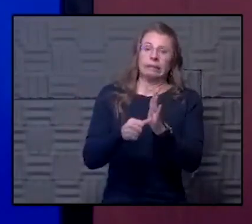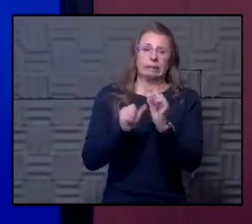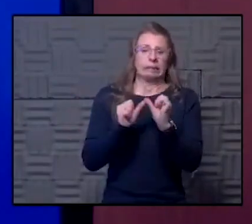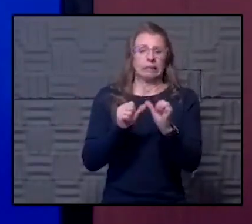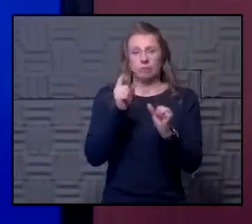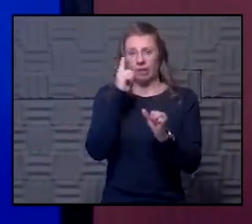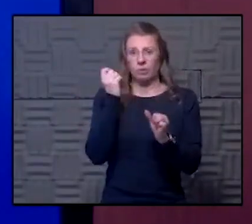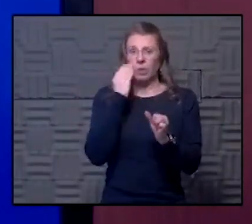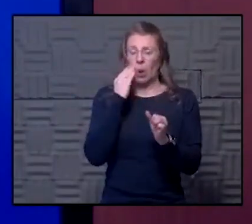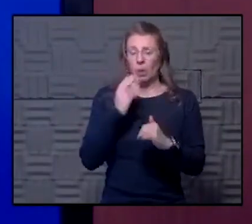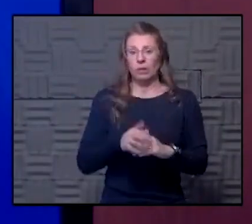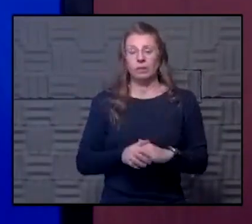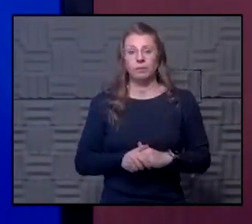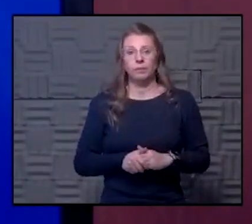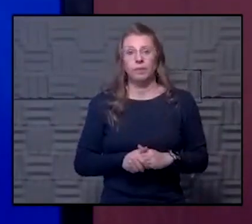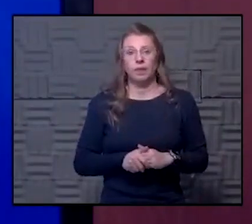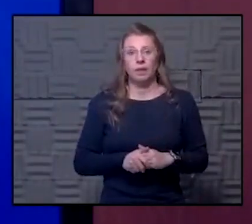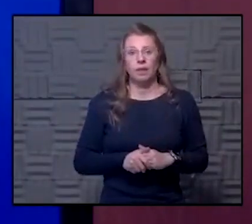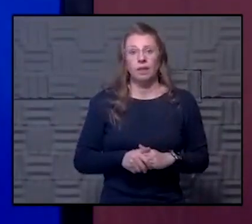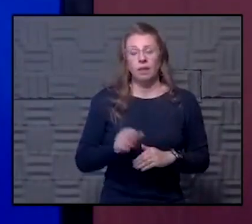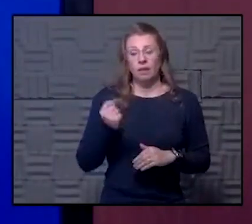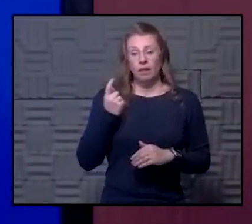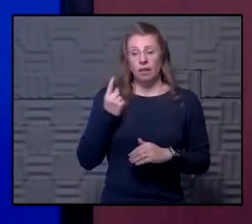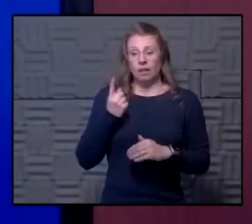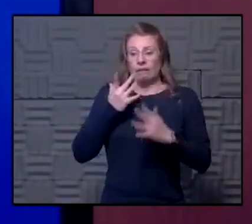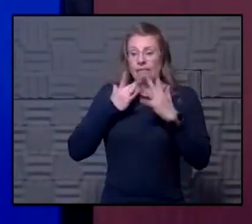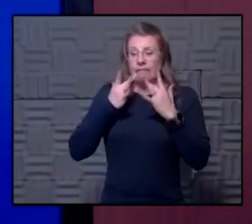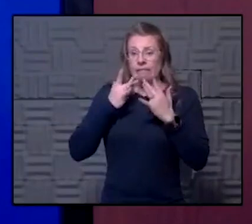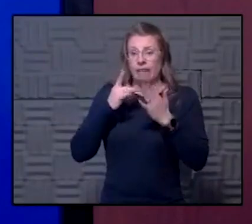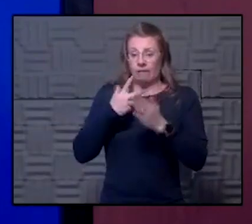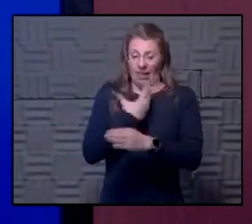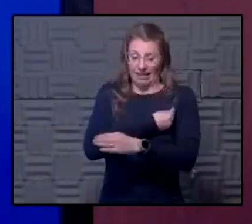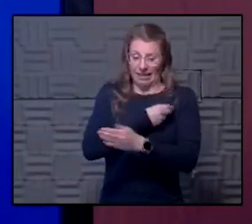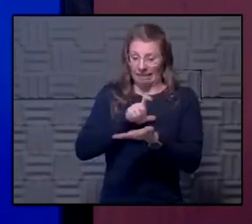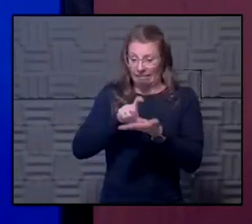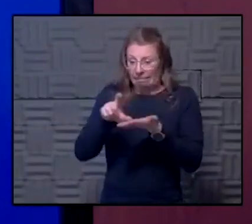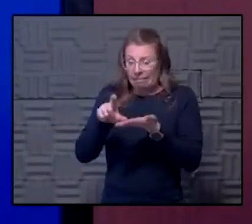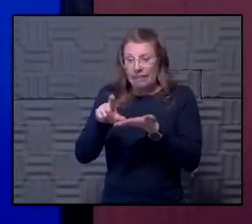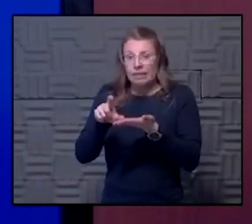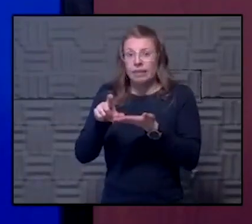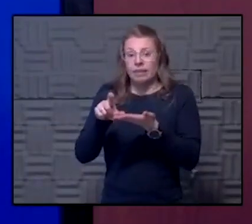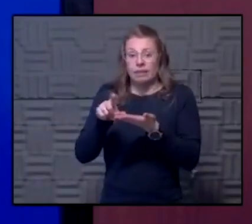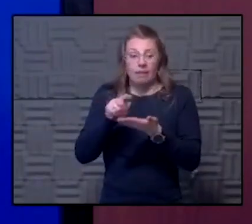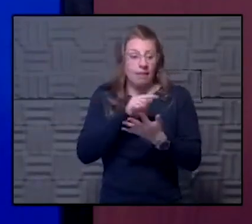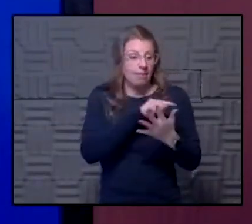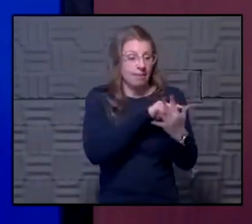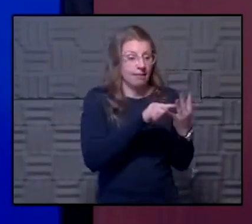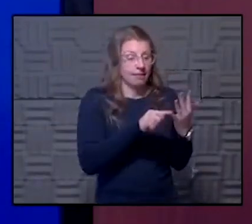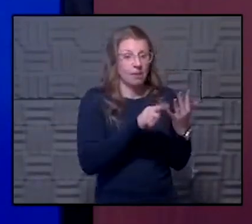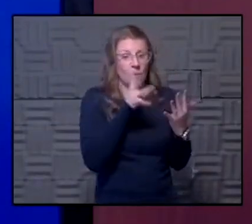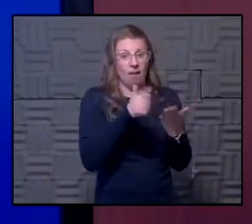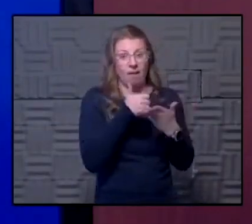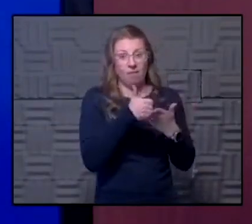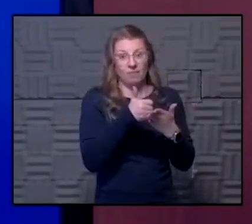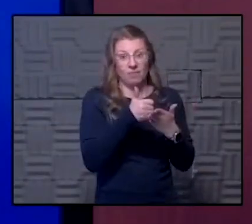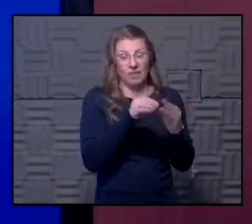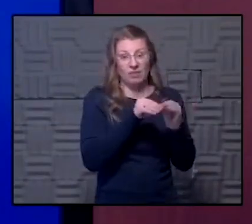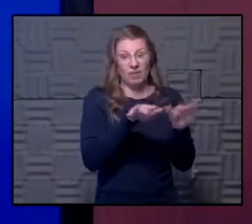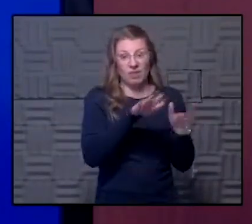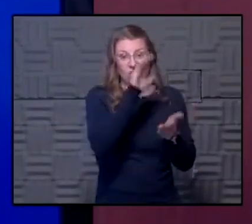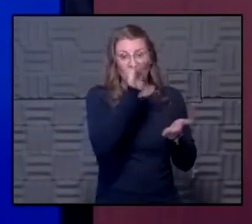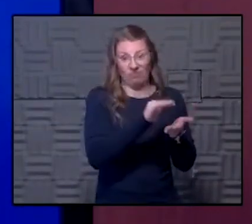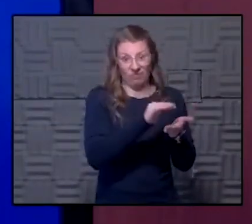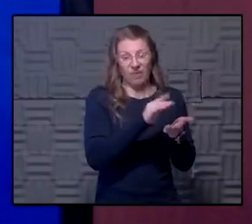know with a small supply of vaccine, these other things are going to be what keeps transmission low in our community